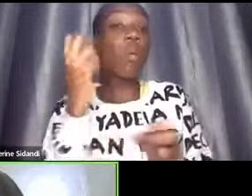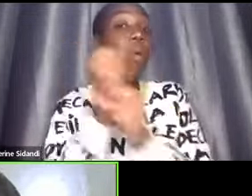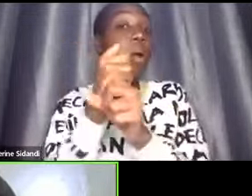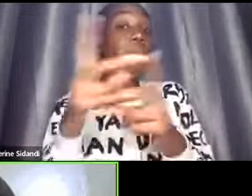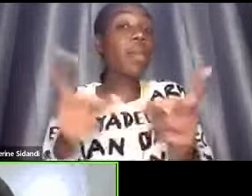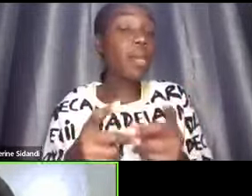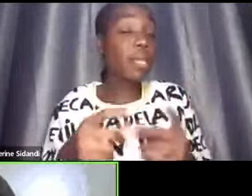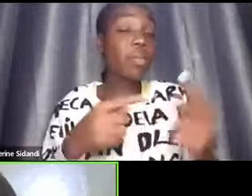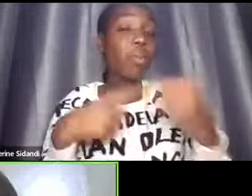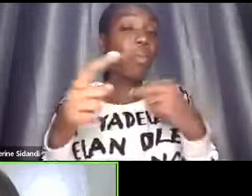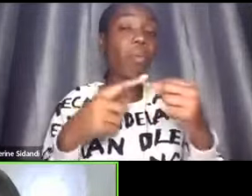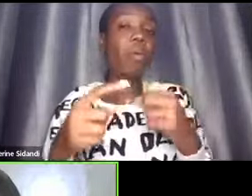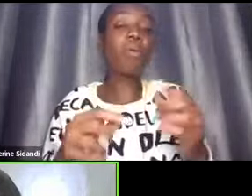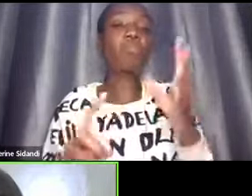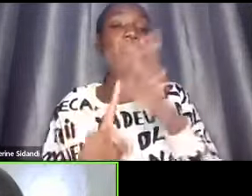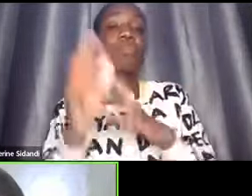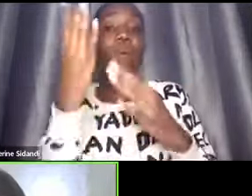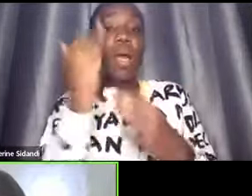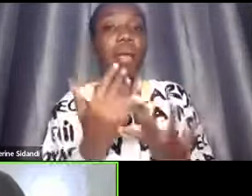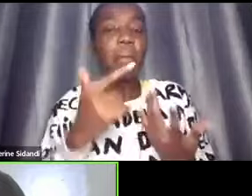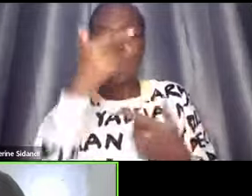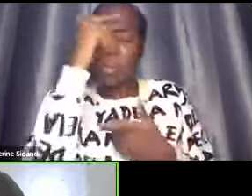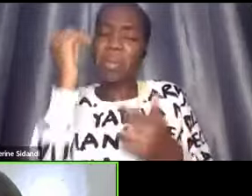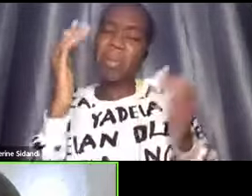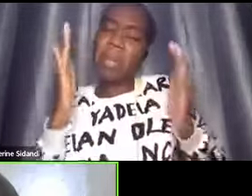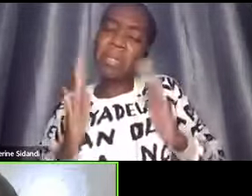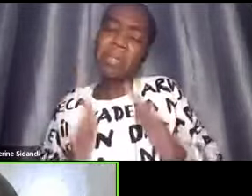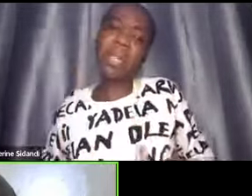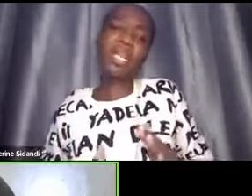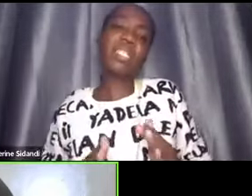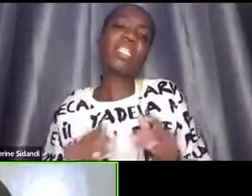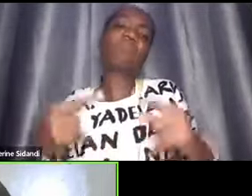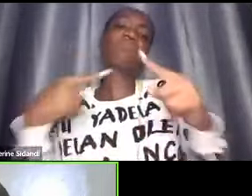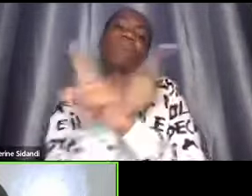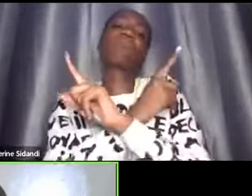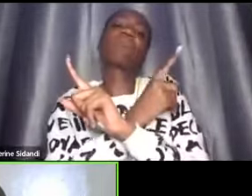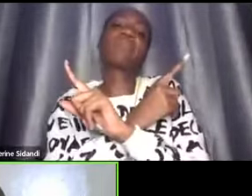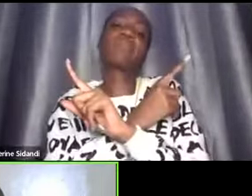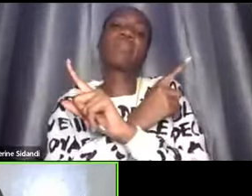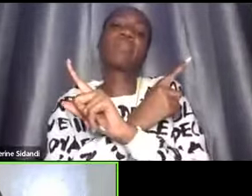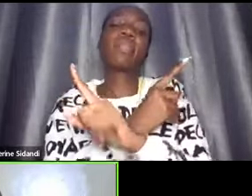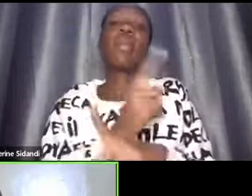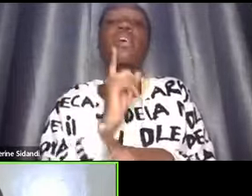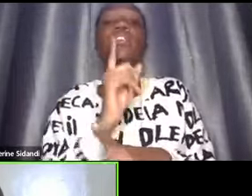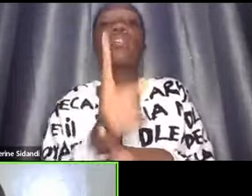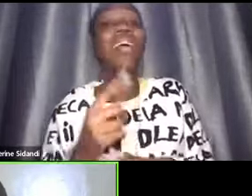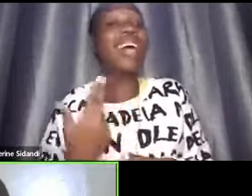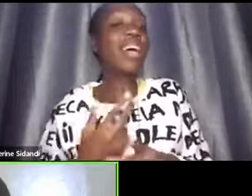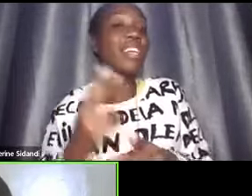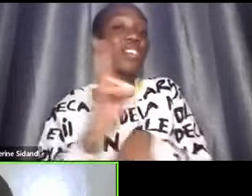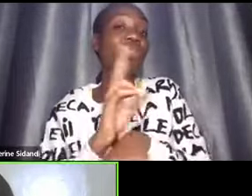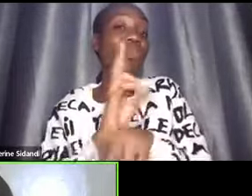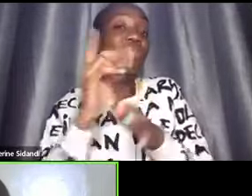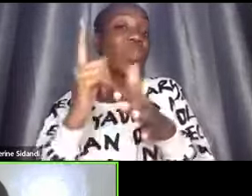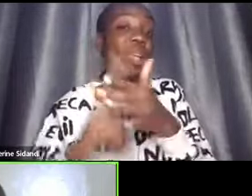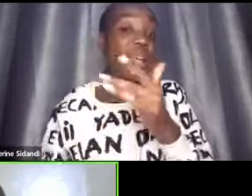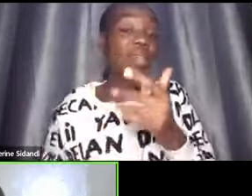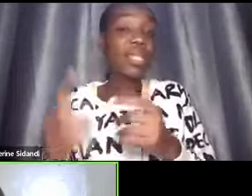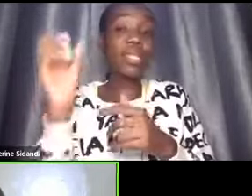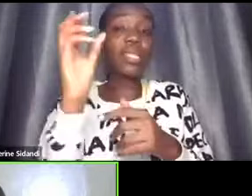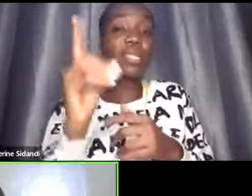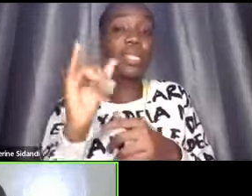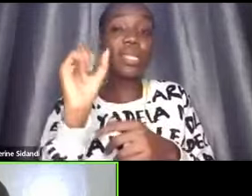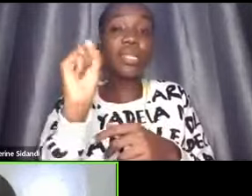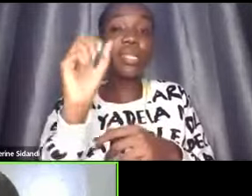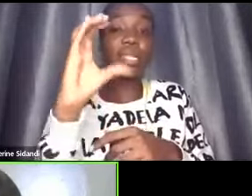is personality clashes. We have so many personalities at workplaces. We usually use what we call the DISC formula. I may not have time to take you through